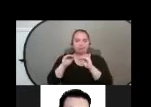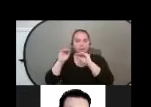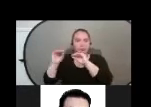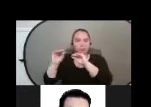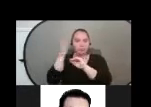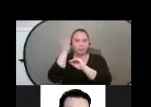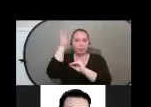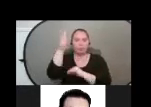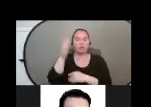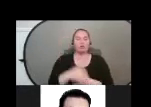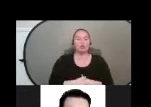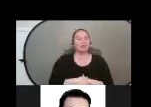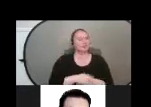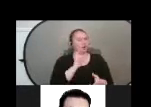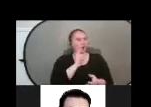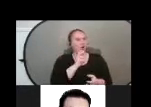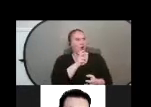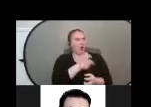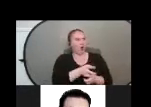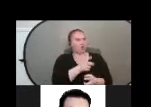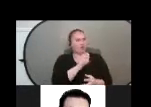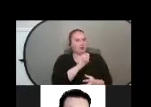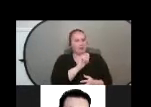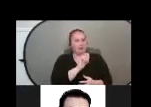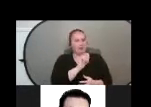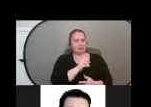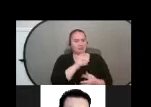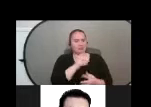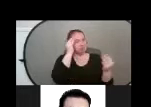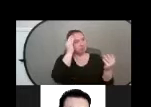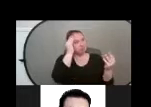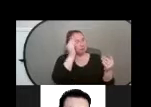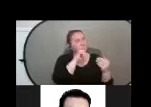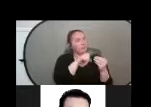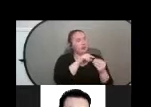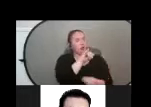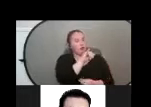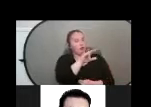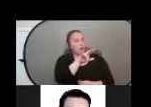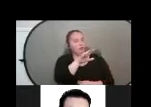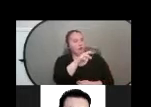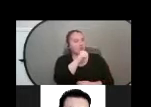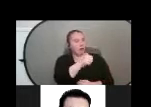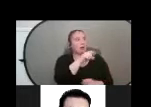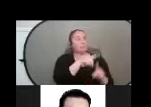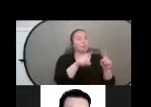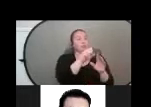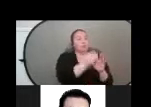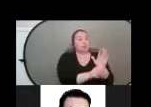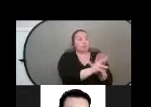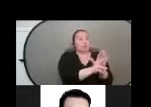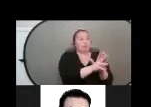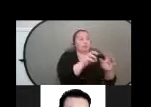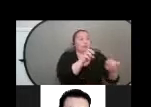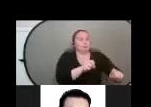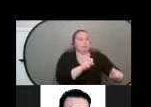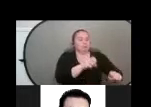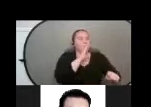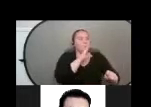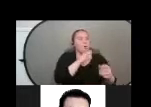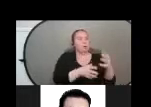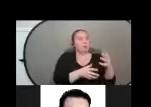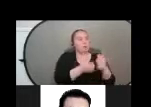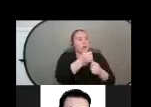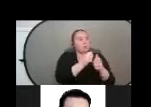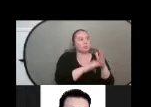of it, as I remember. But it's also interesting. South Waco is where our potential seems to be where our potential for growth